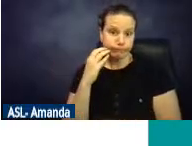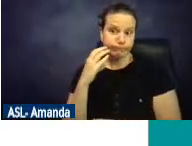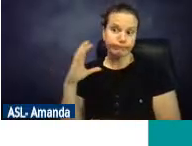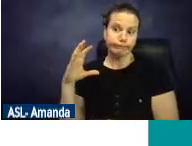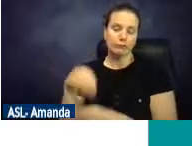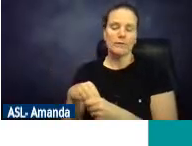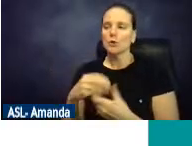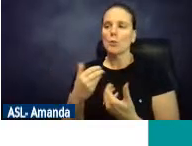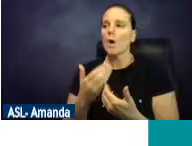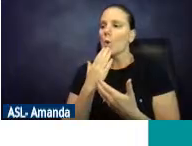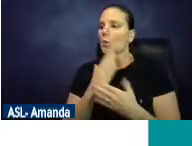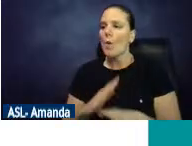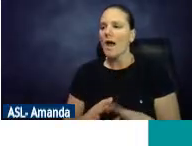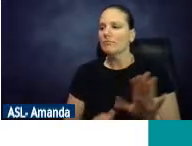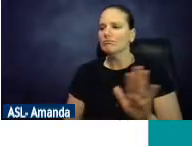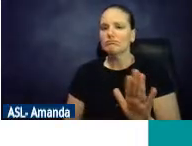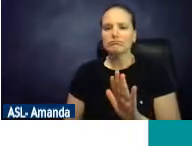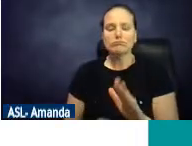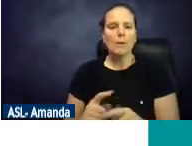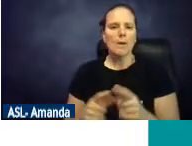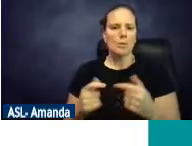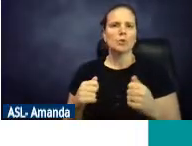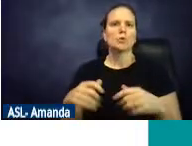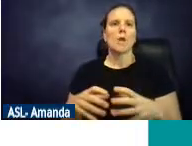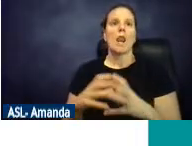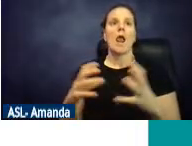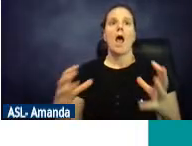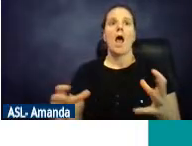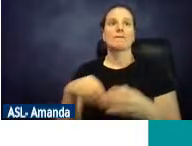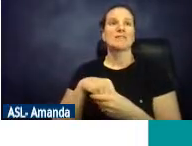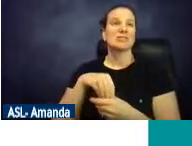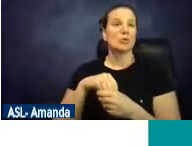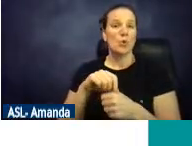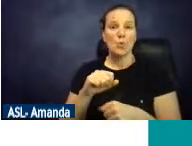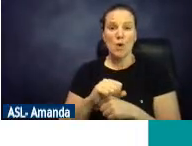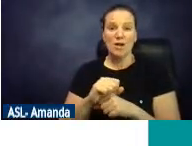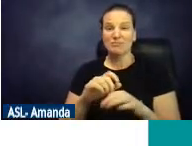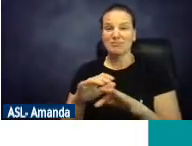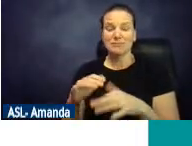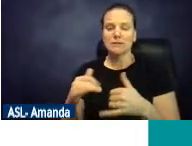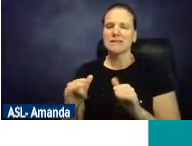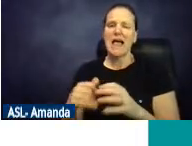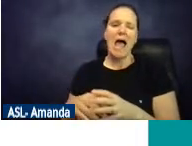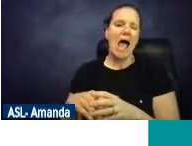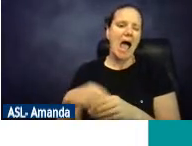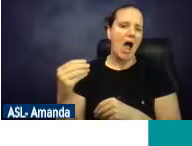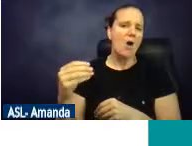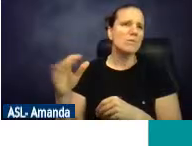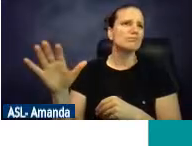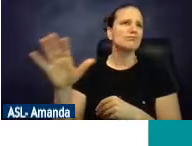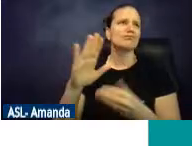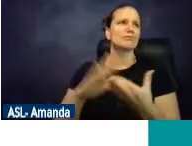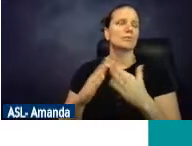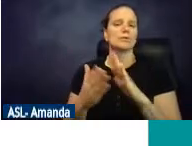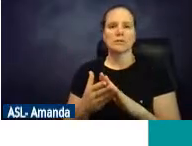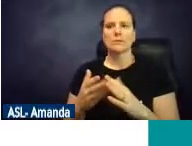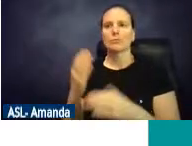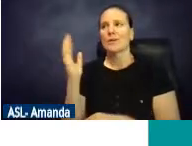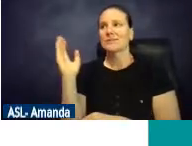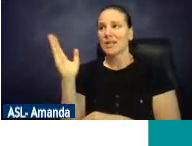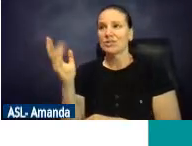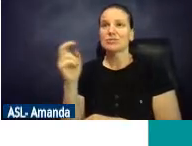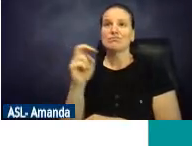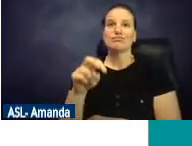even though we are doing a lot of internal work. We are still out in the community, making presentations